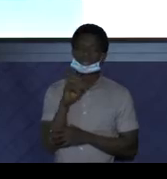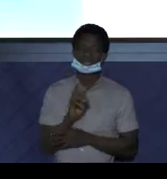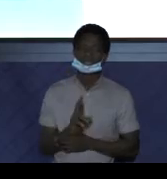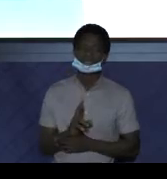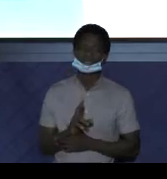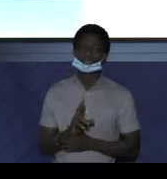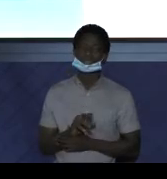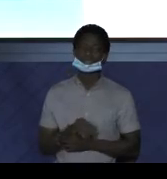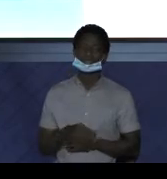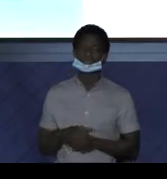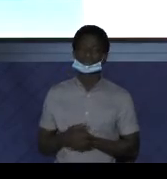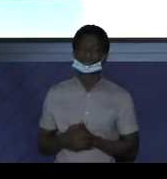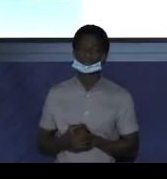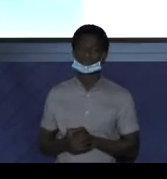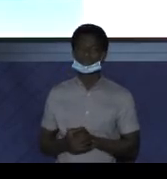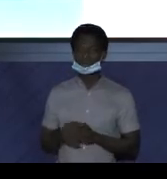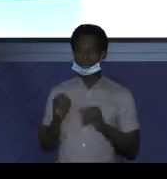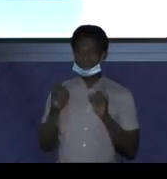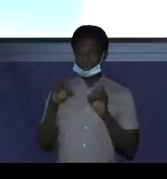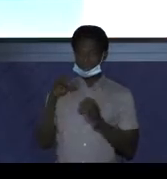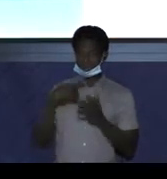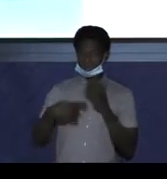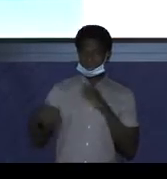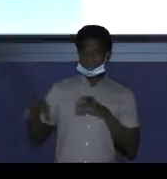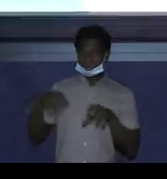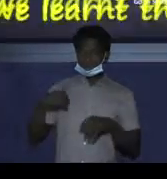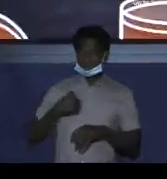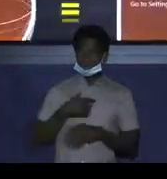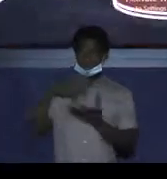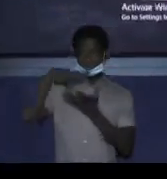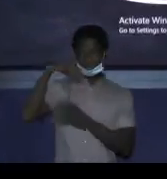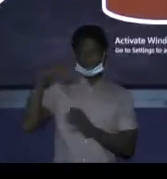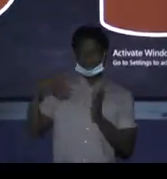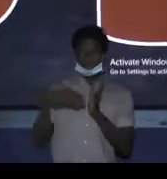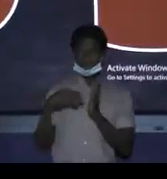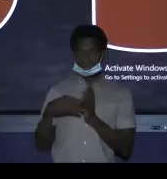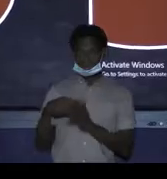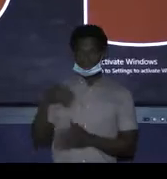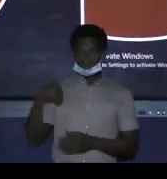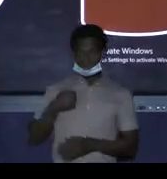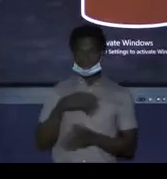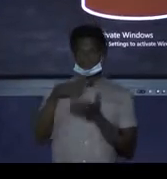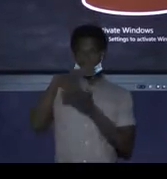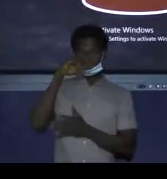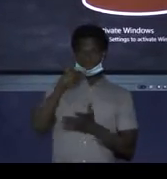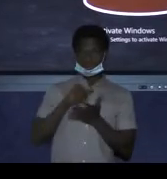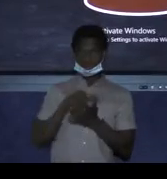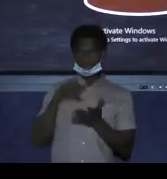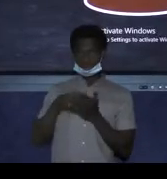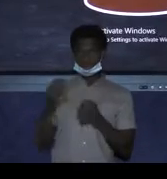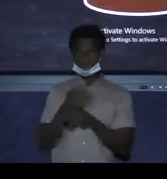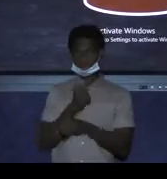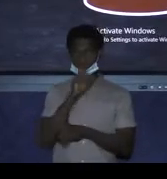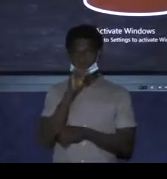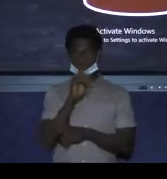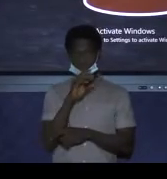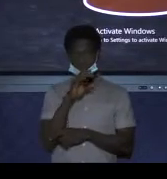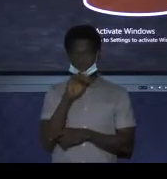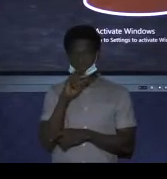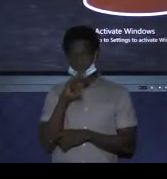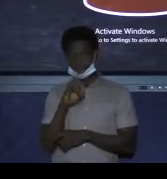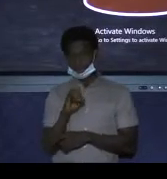is two-thirds of a cylinder. So what did we learn again? We learned that it takes a